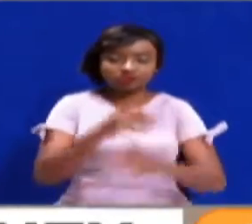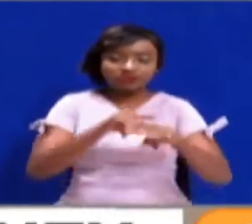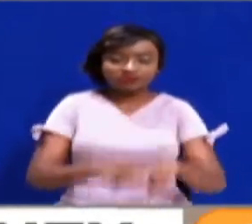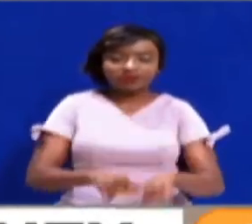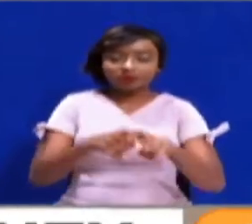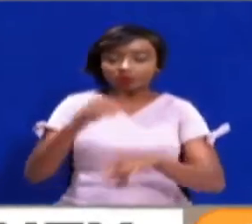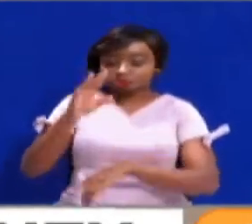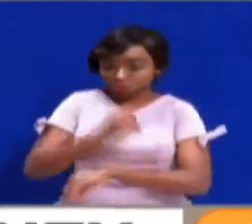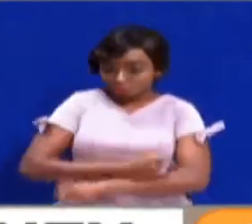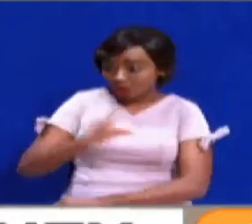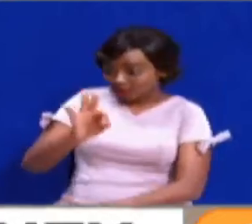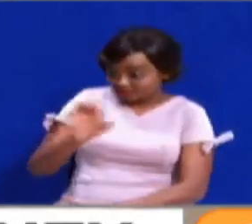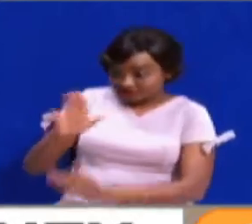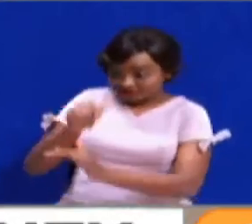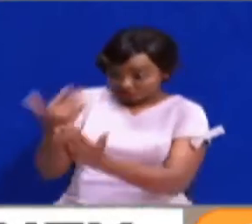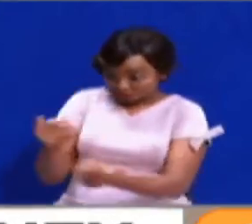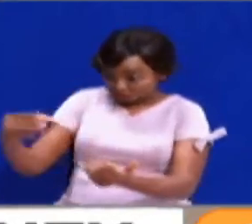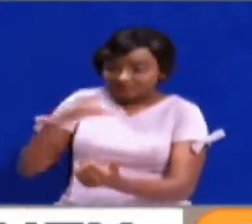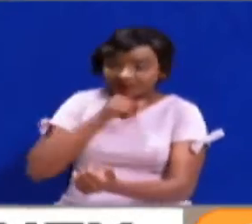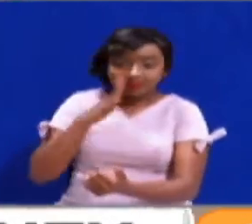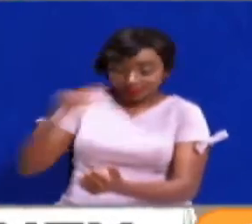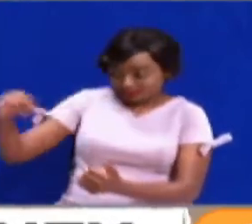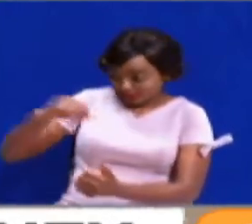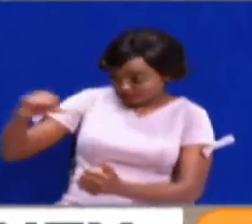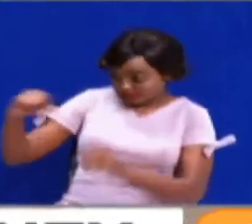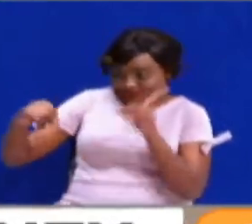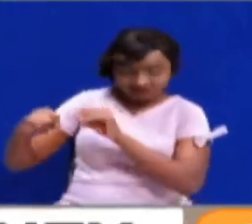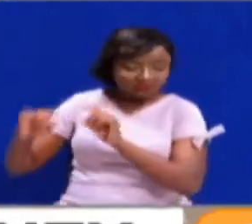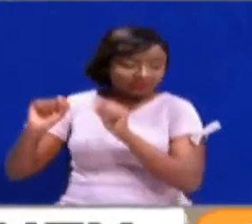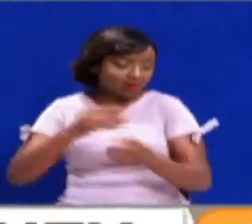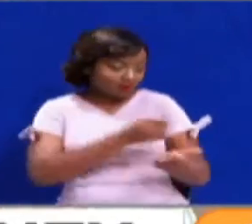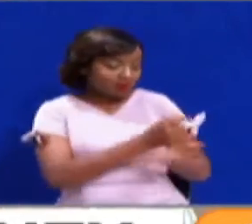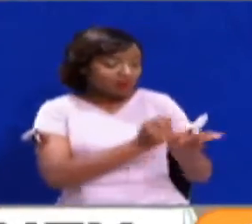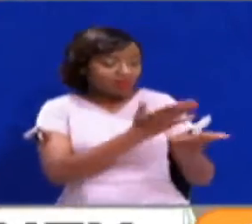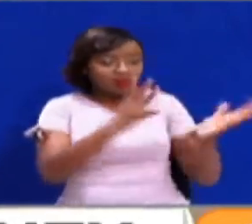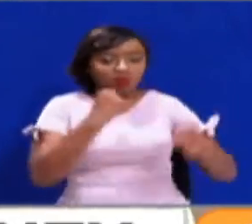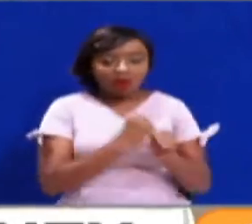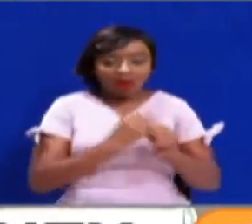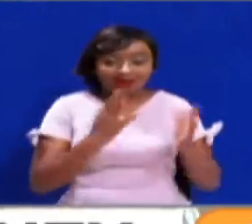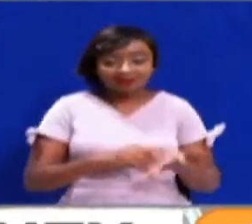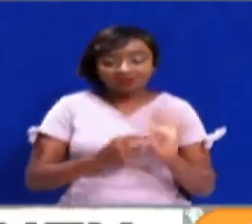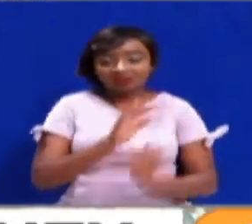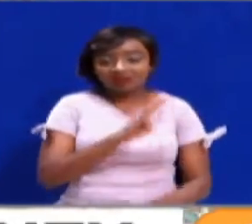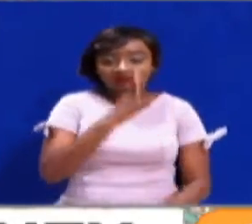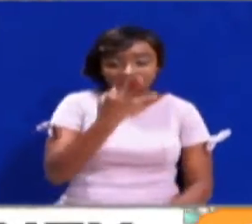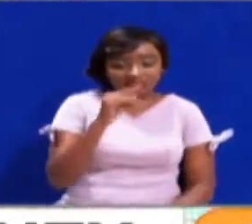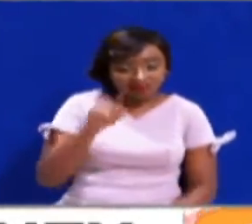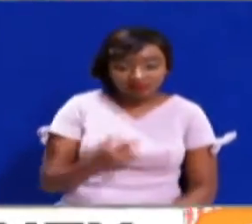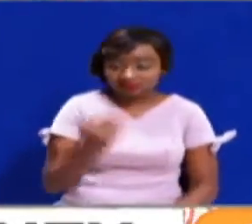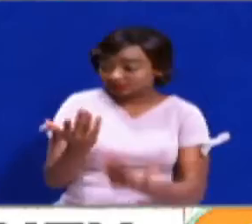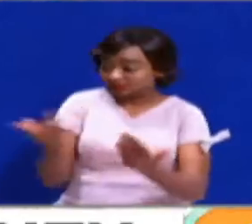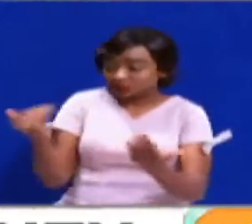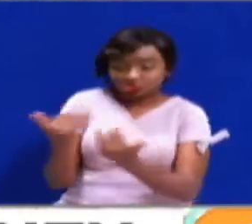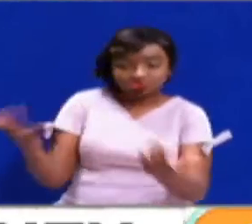the students to be able to continue with the operations. So about 120 plus of them have asked to close shop. 43,000 students are not